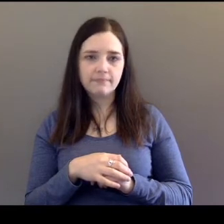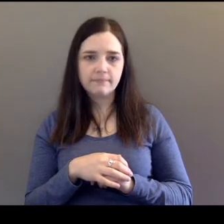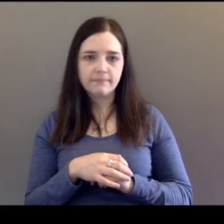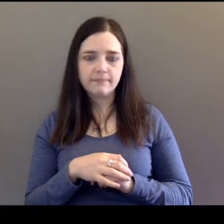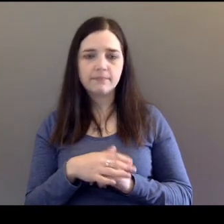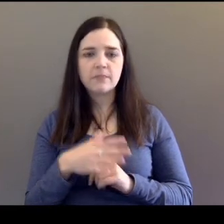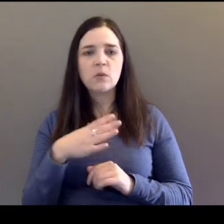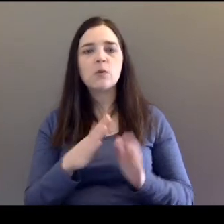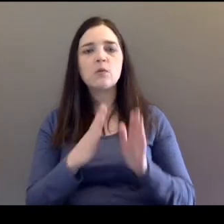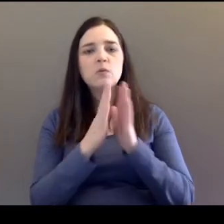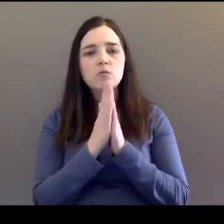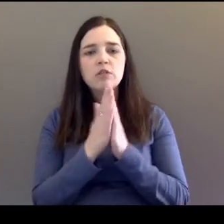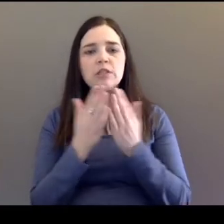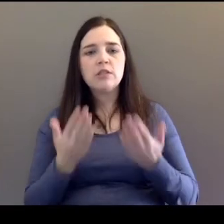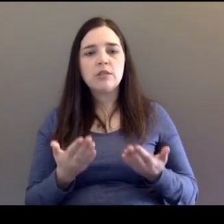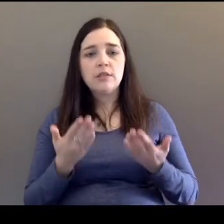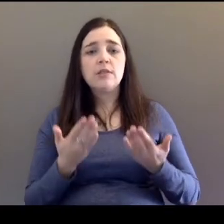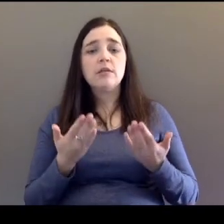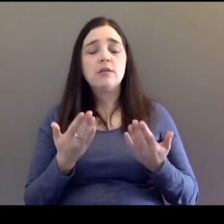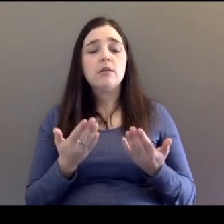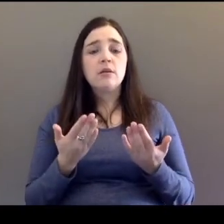We want to pray just now